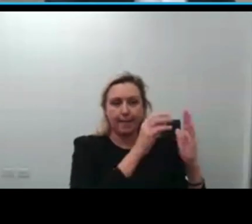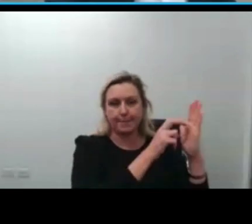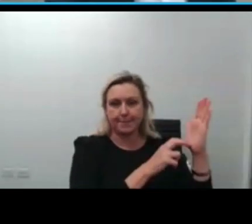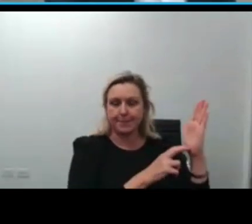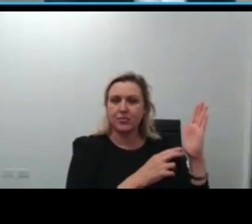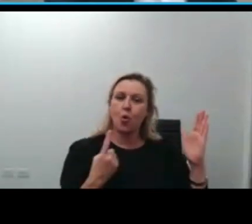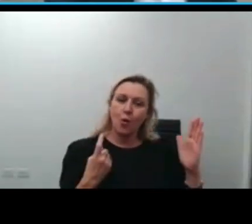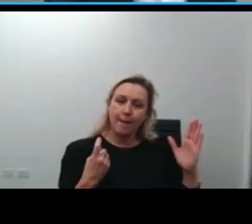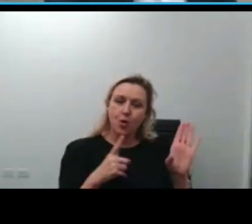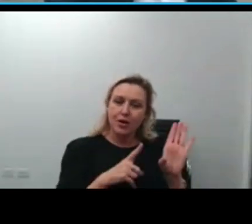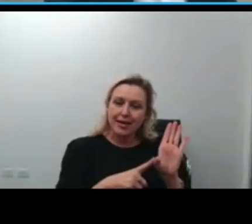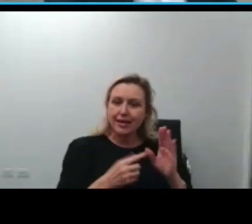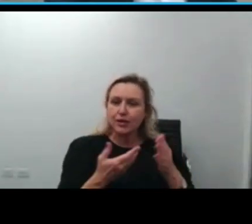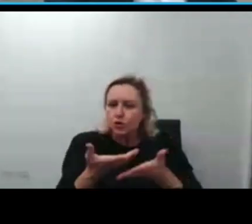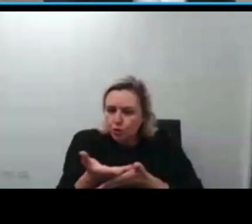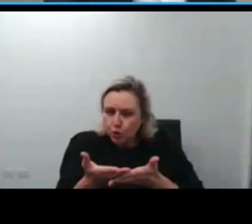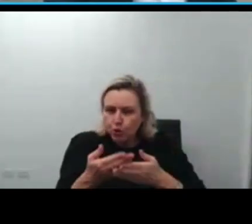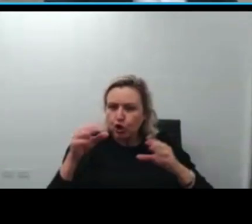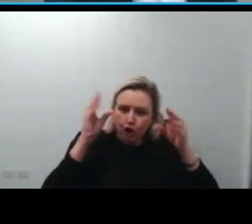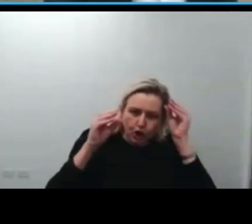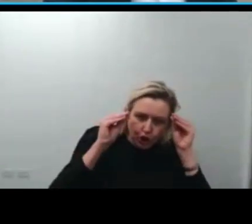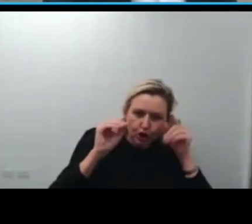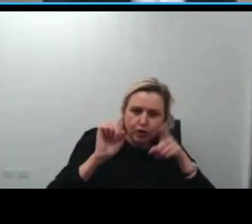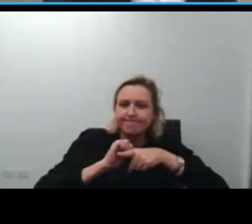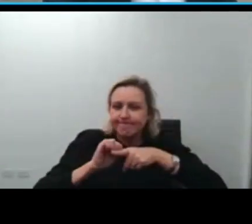and learn and refine the program.